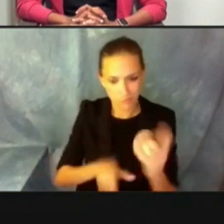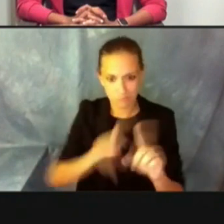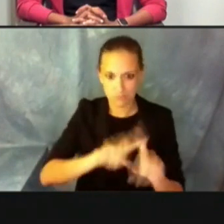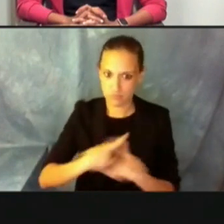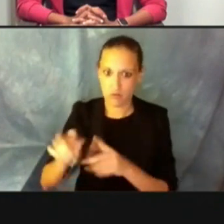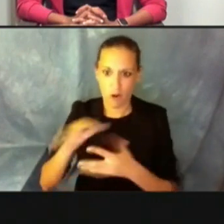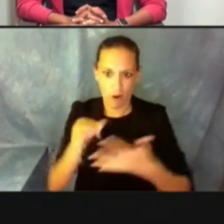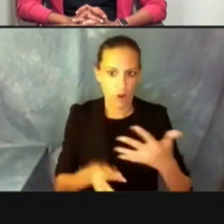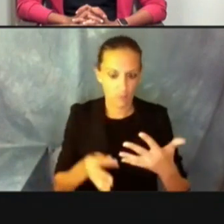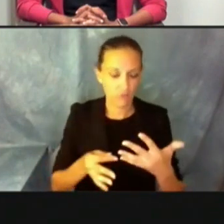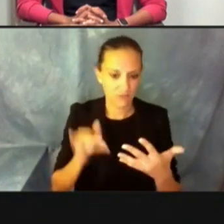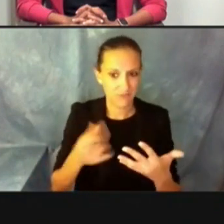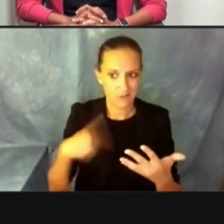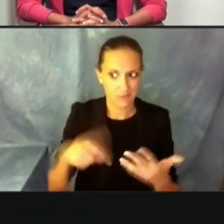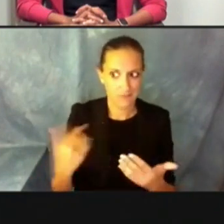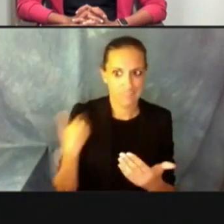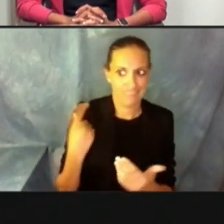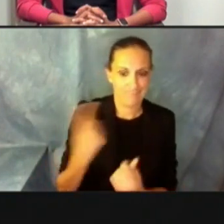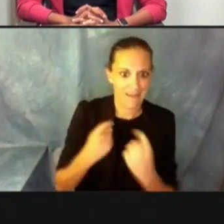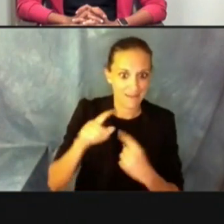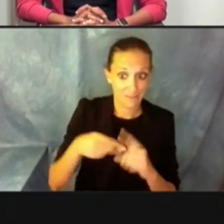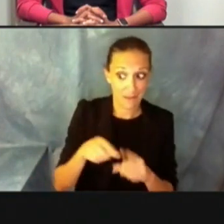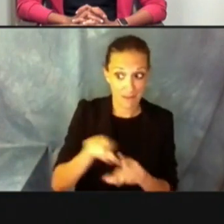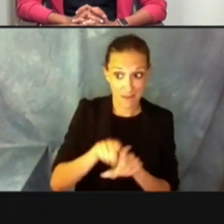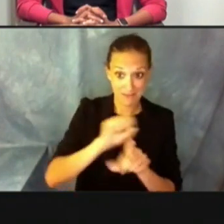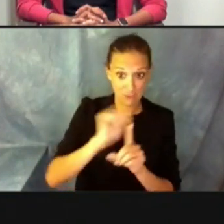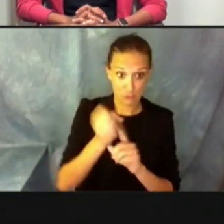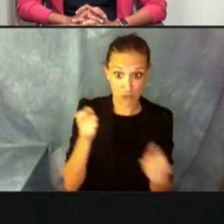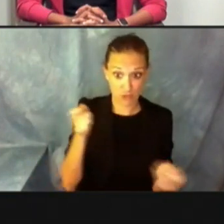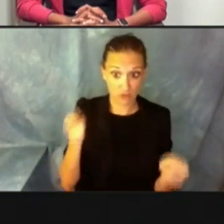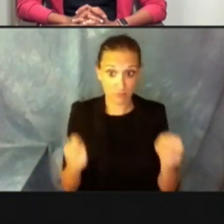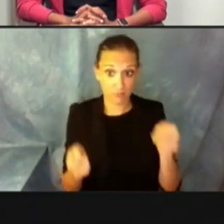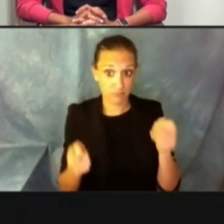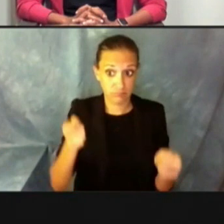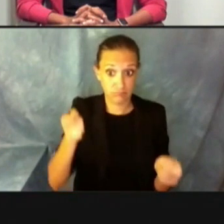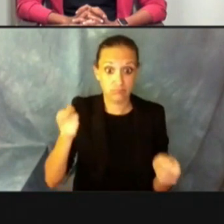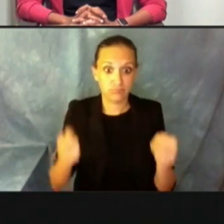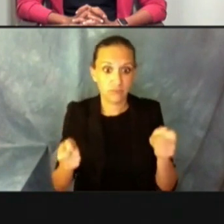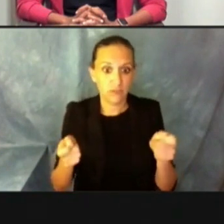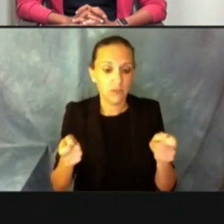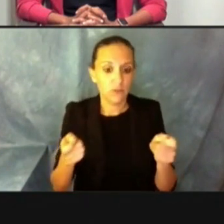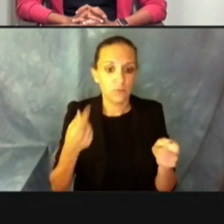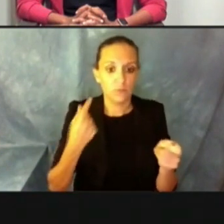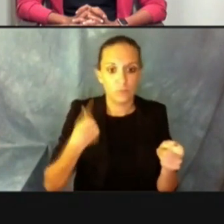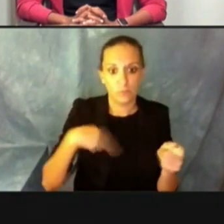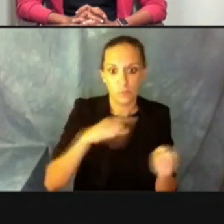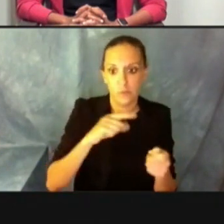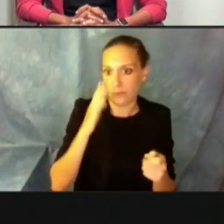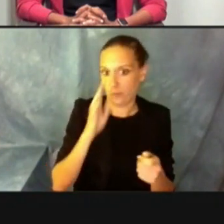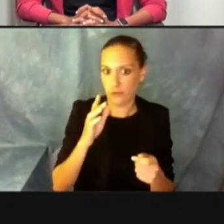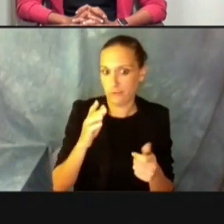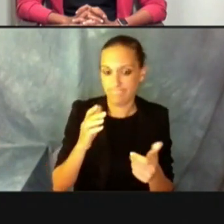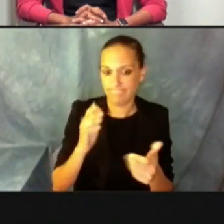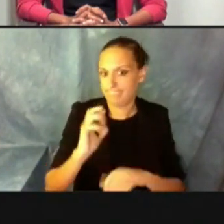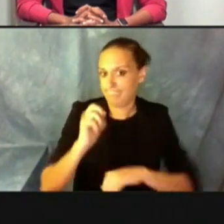And as the situation evolves, we will pull the plan that's appropriate